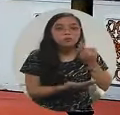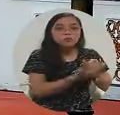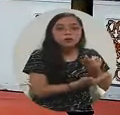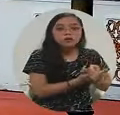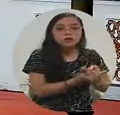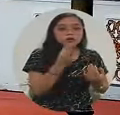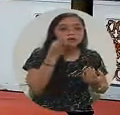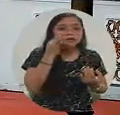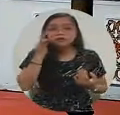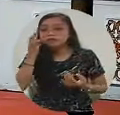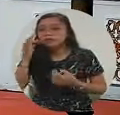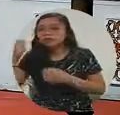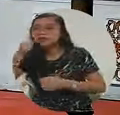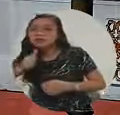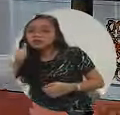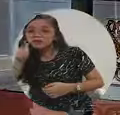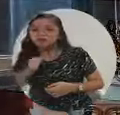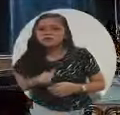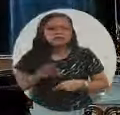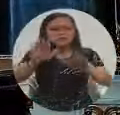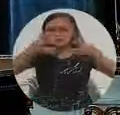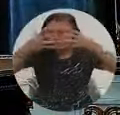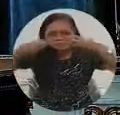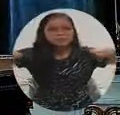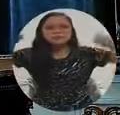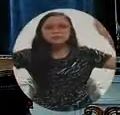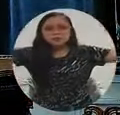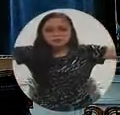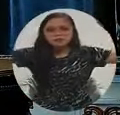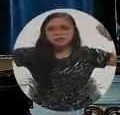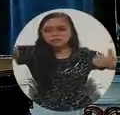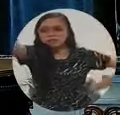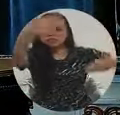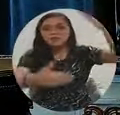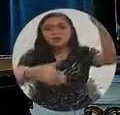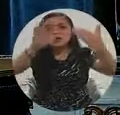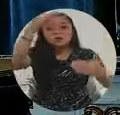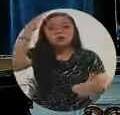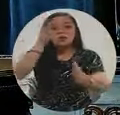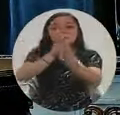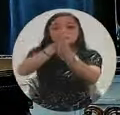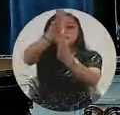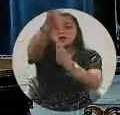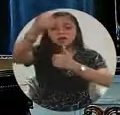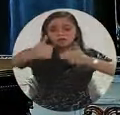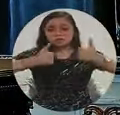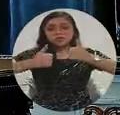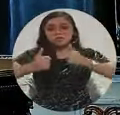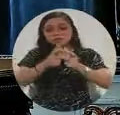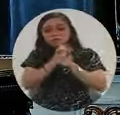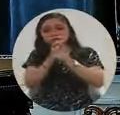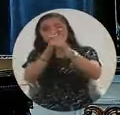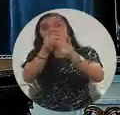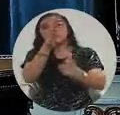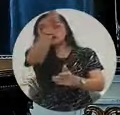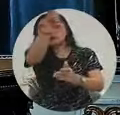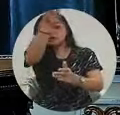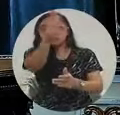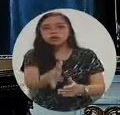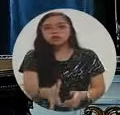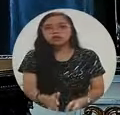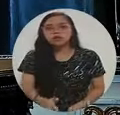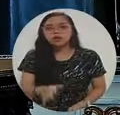at the crowd. Hey! And sometimes we are running the race and we are bothered. Hey,